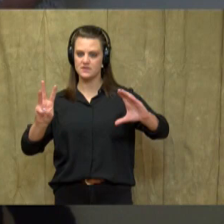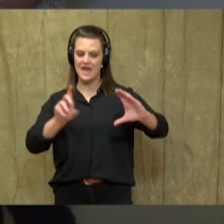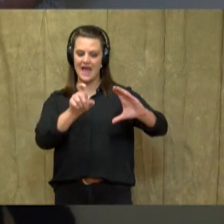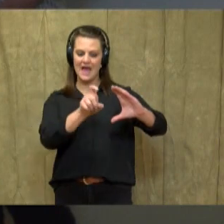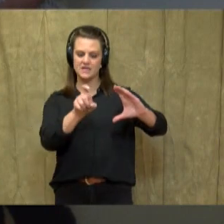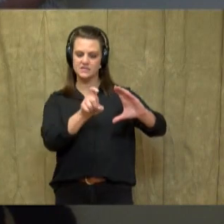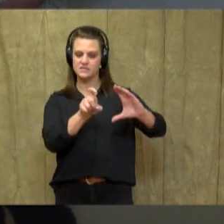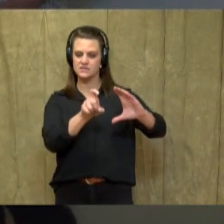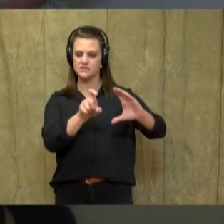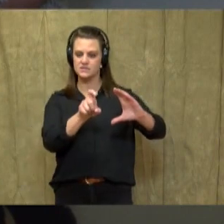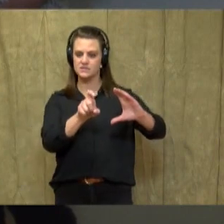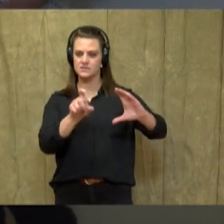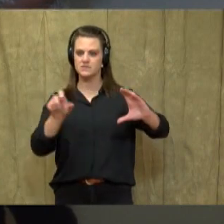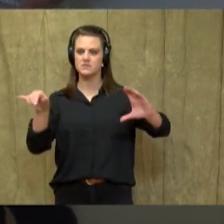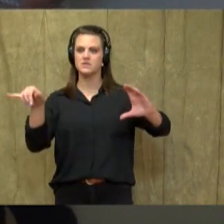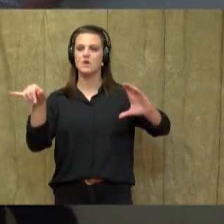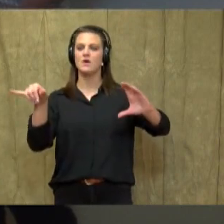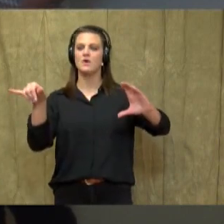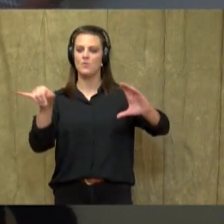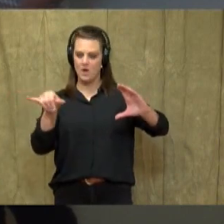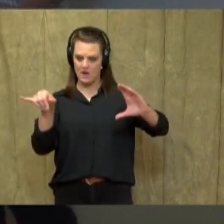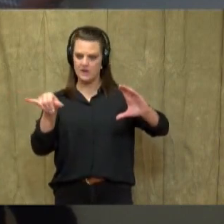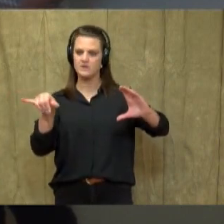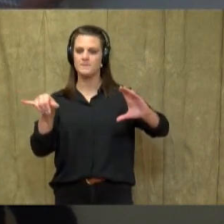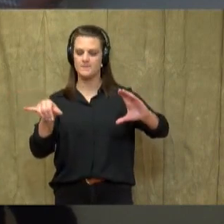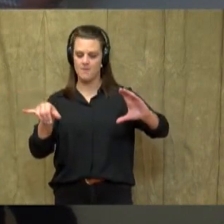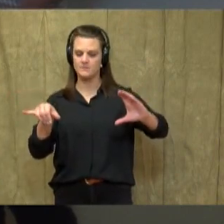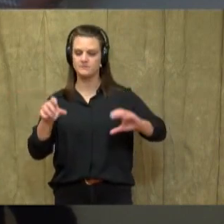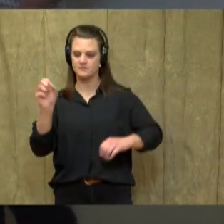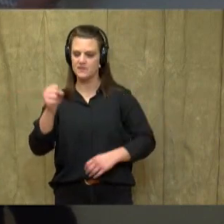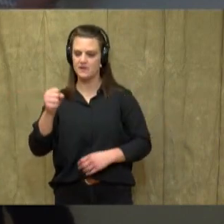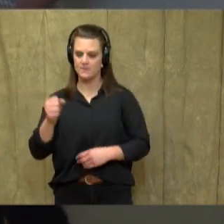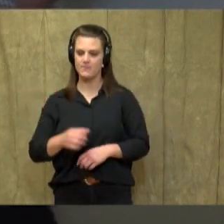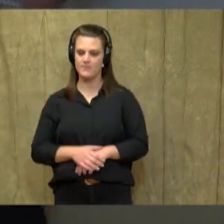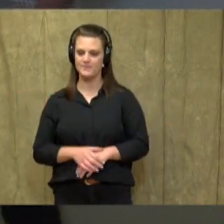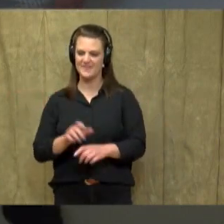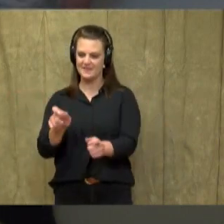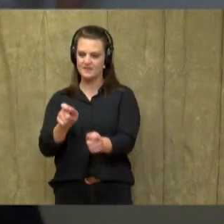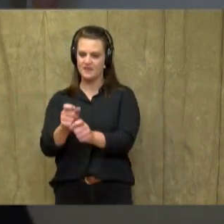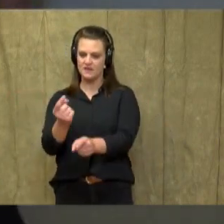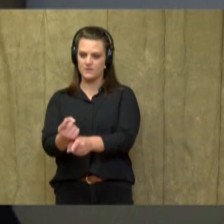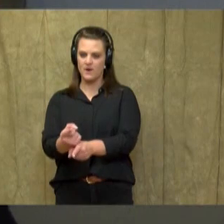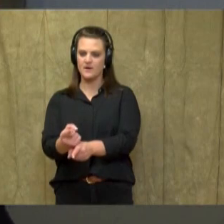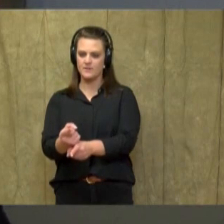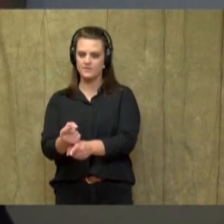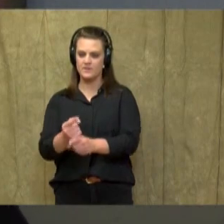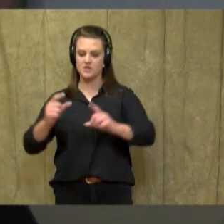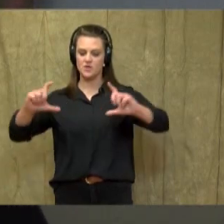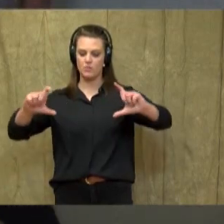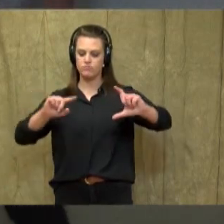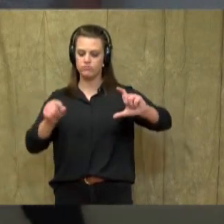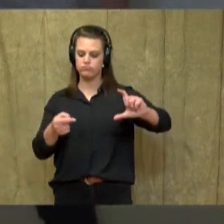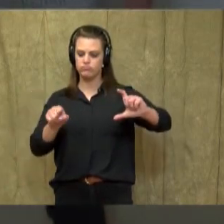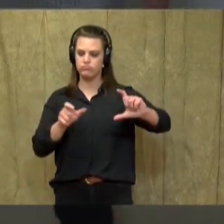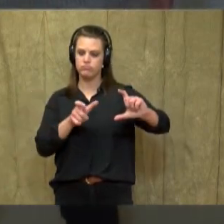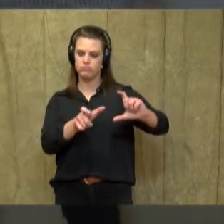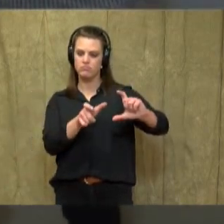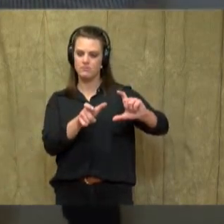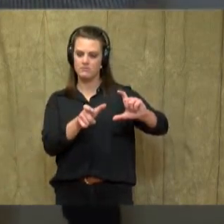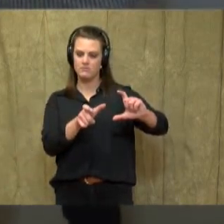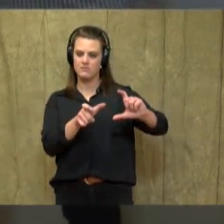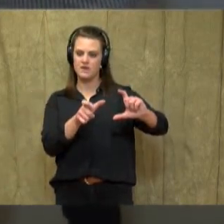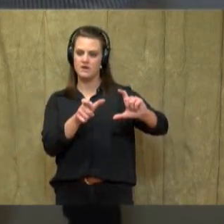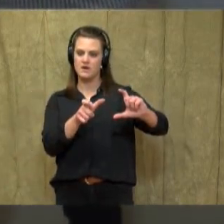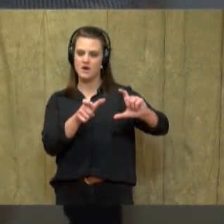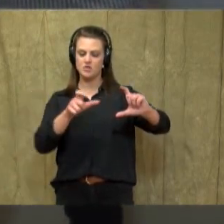x and 6 was the y? Yeah, that's exactly right. So the first number